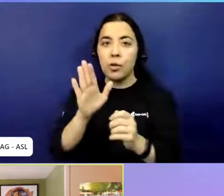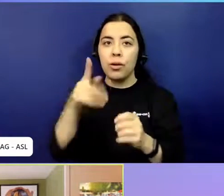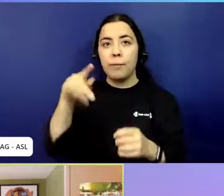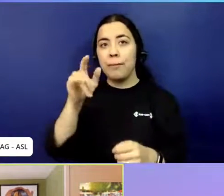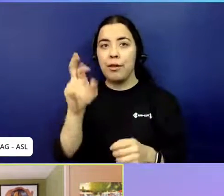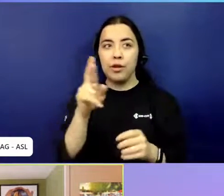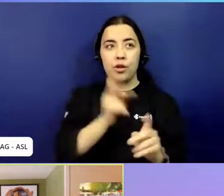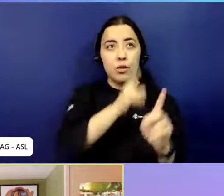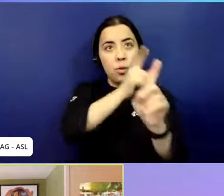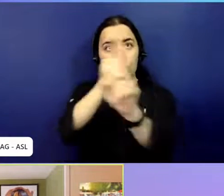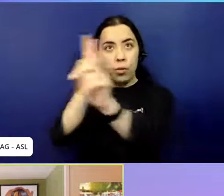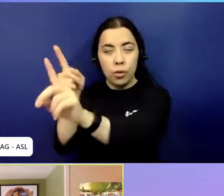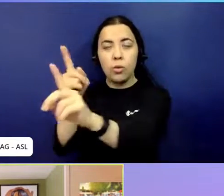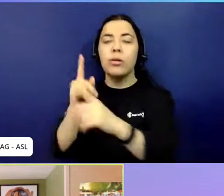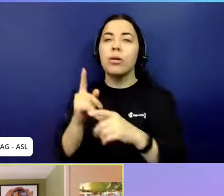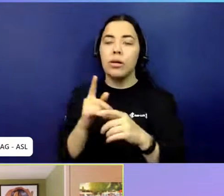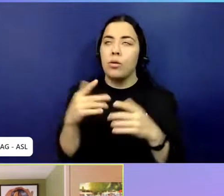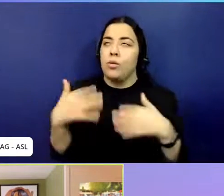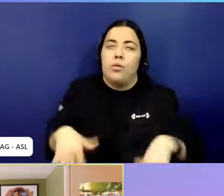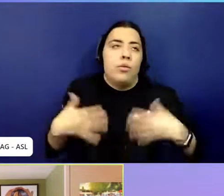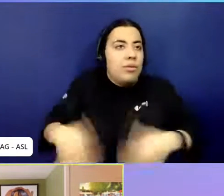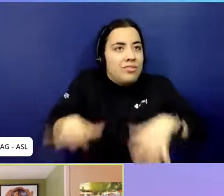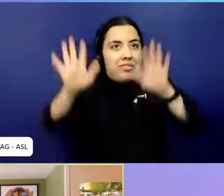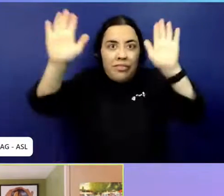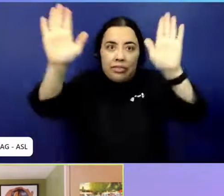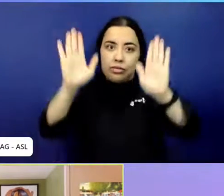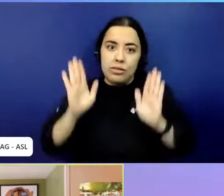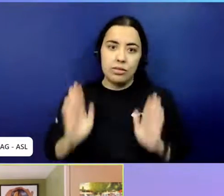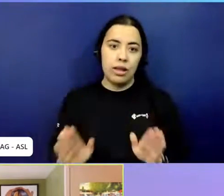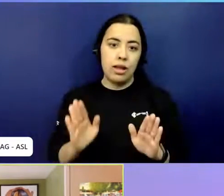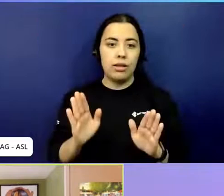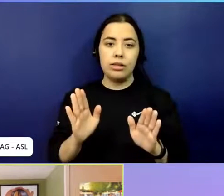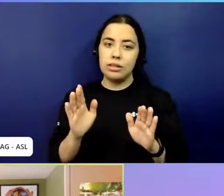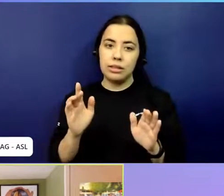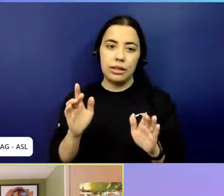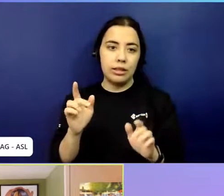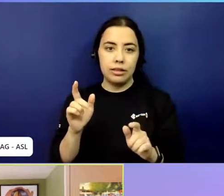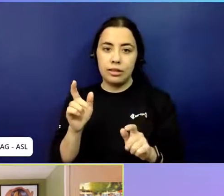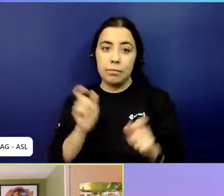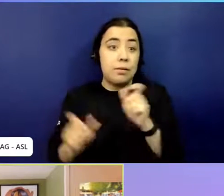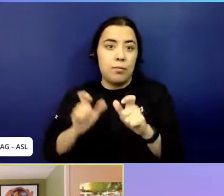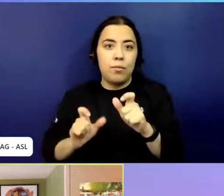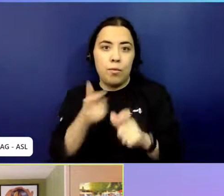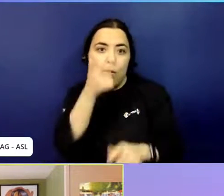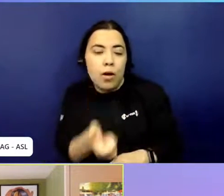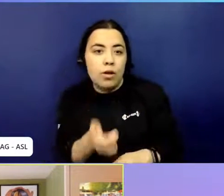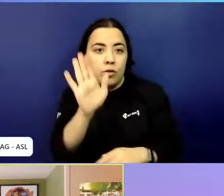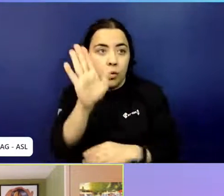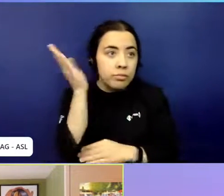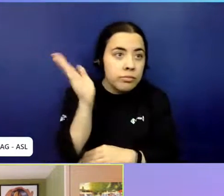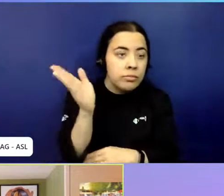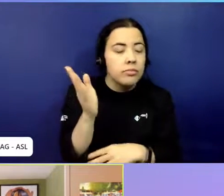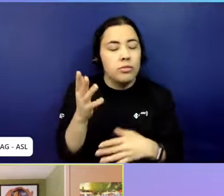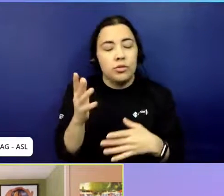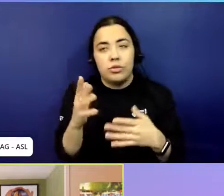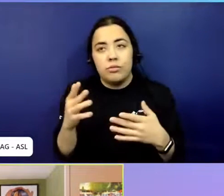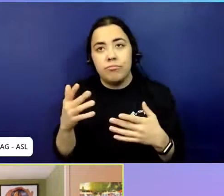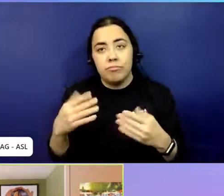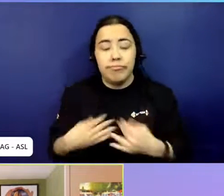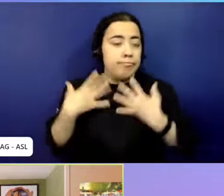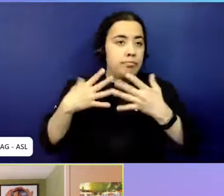So just fantastic in the participants, just the comments that we saw,